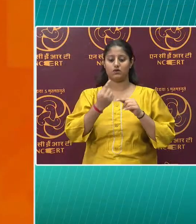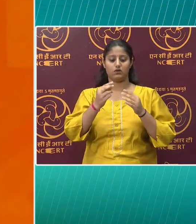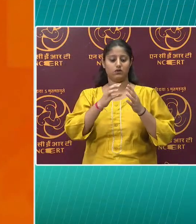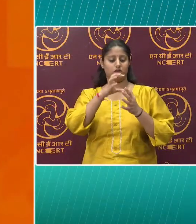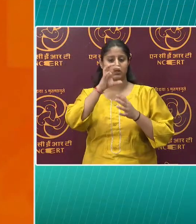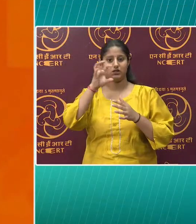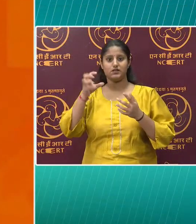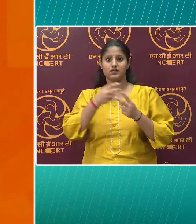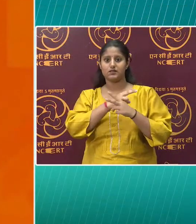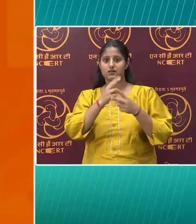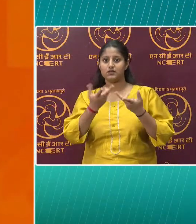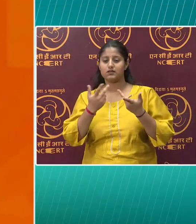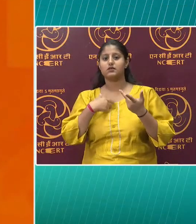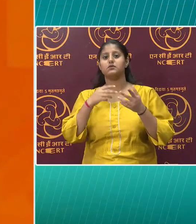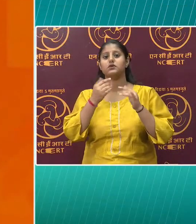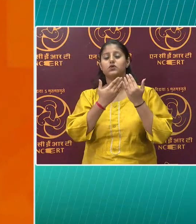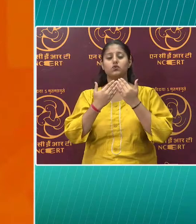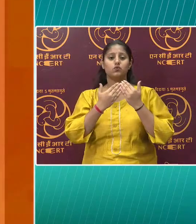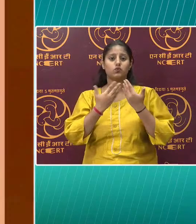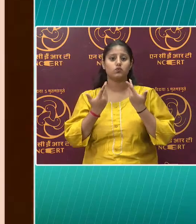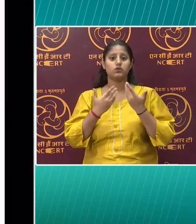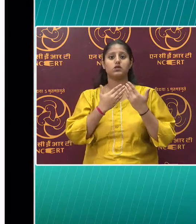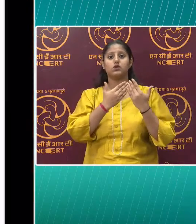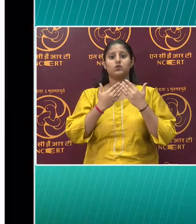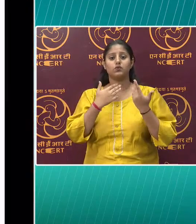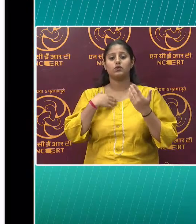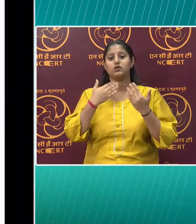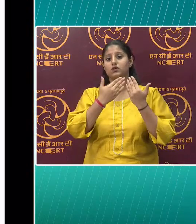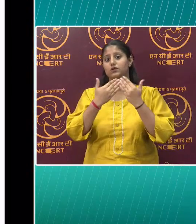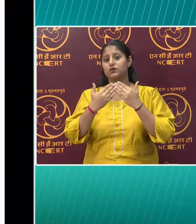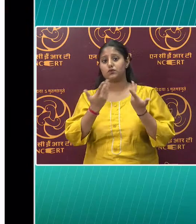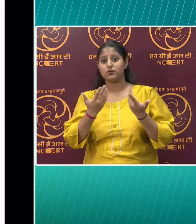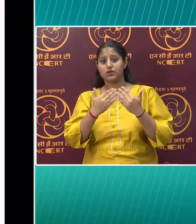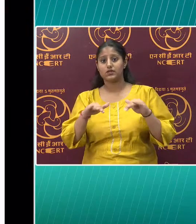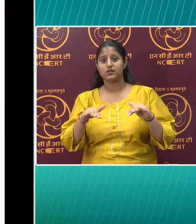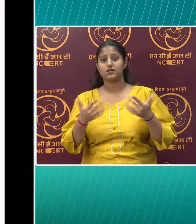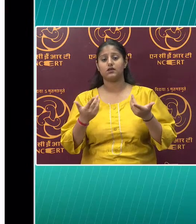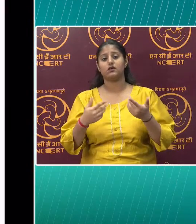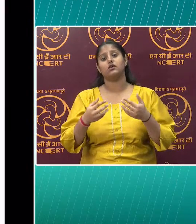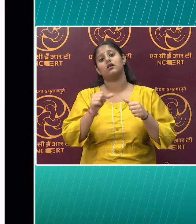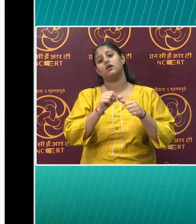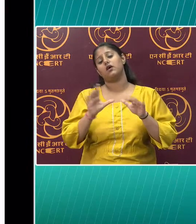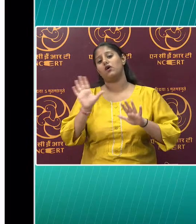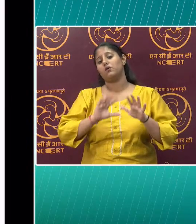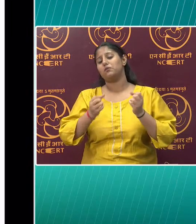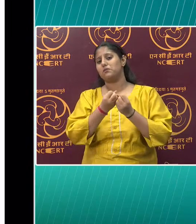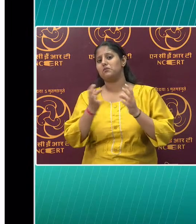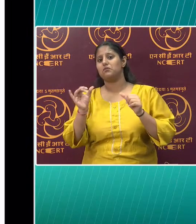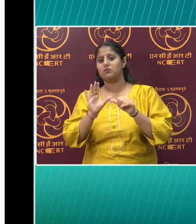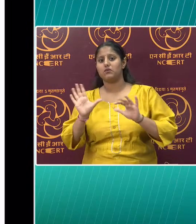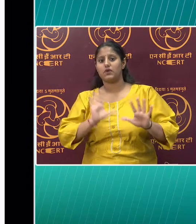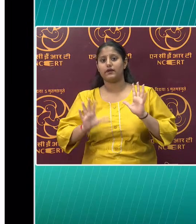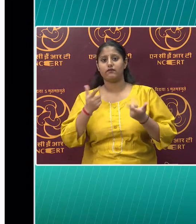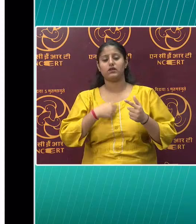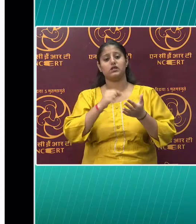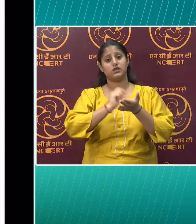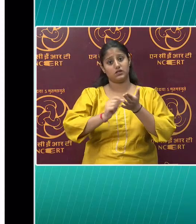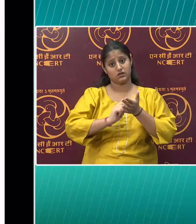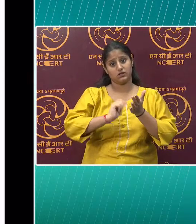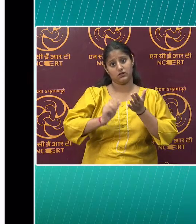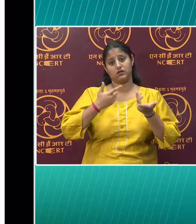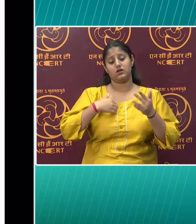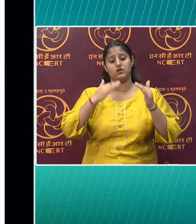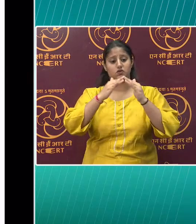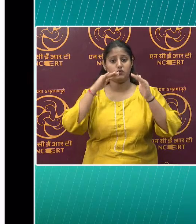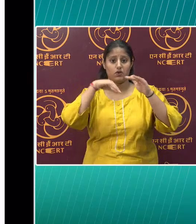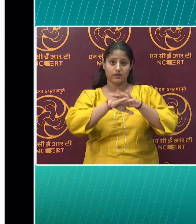are keeping for the schools, where students they do a lot of activities within the school or outside the school